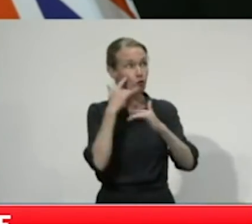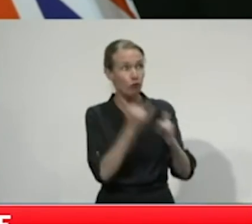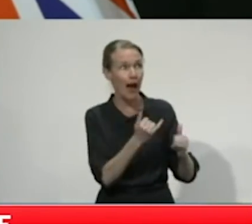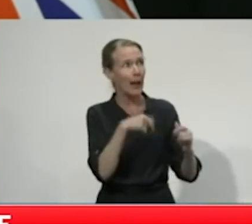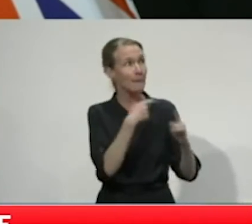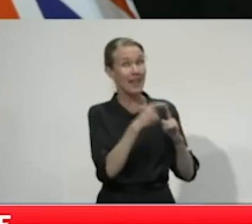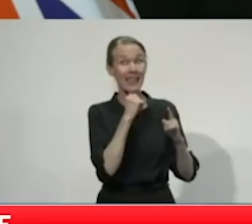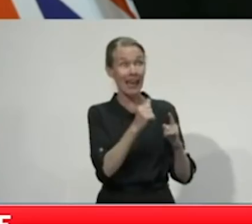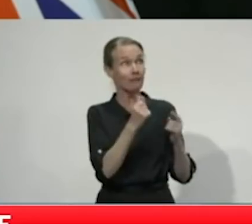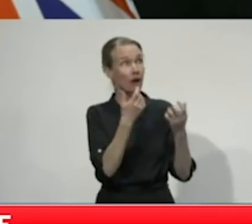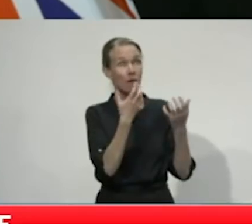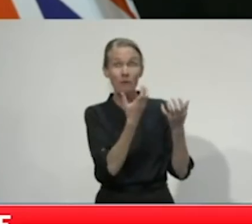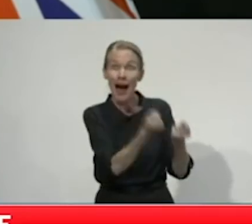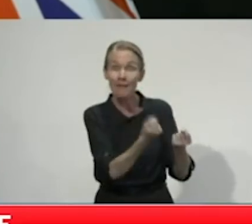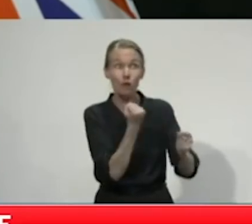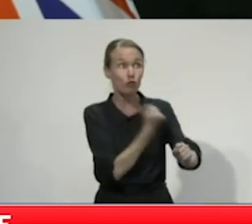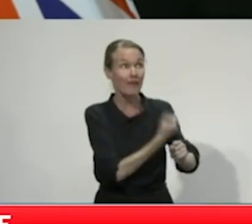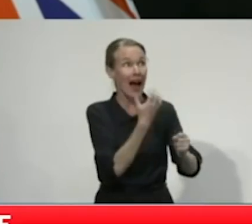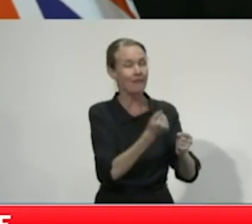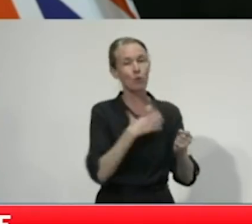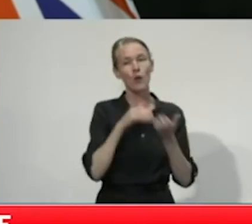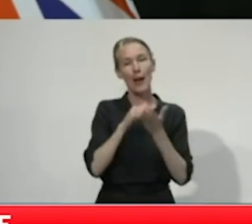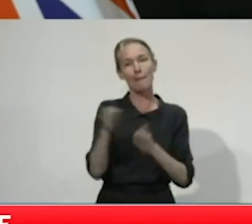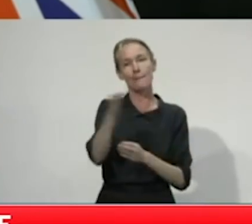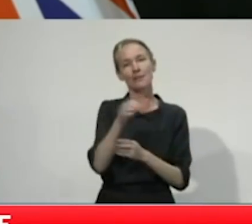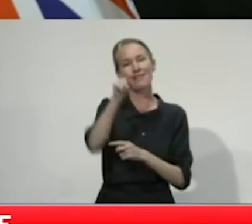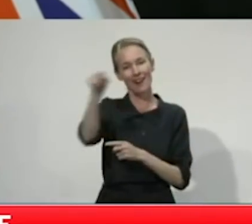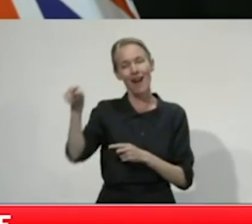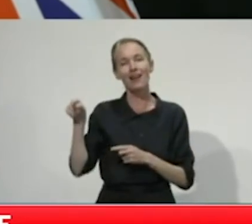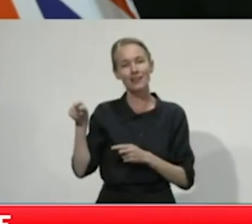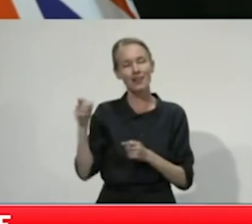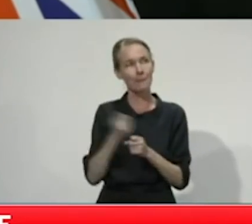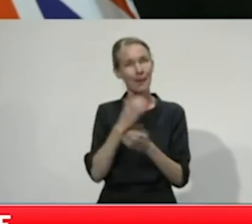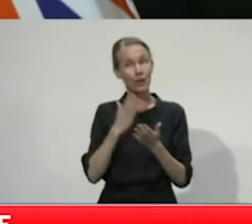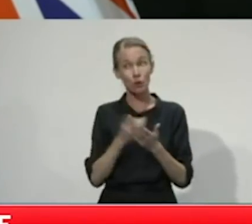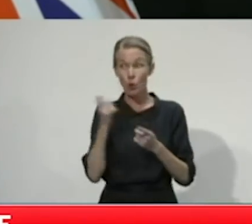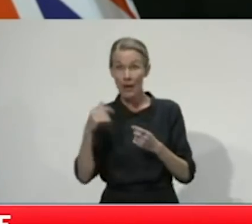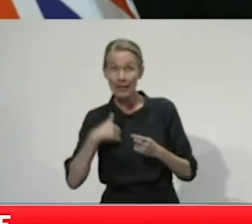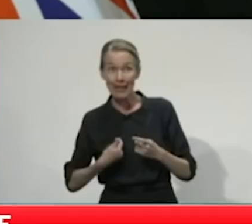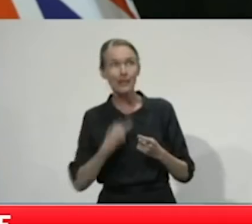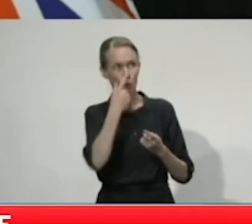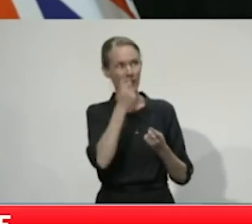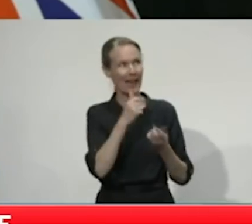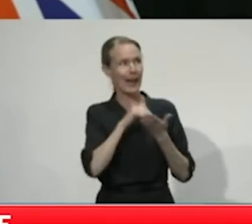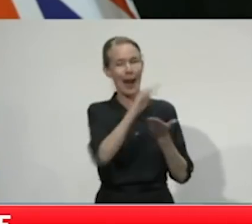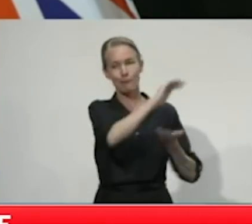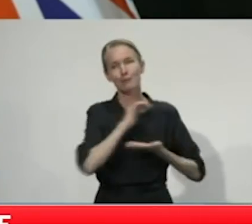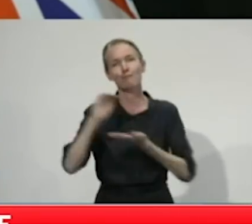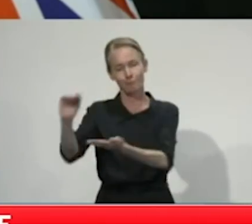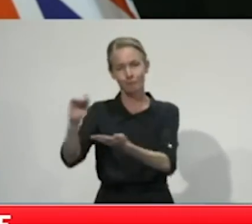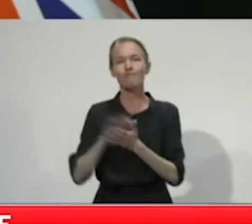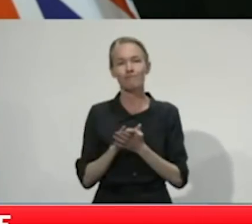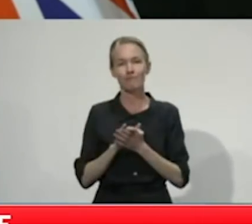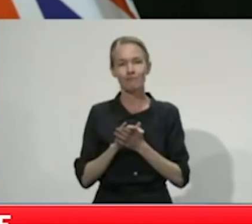countries, Pacific Island countries and territories, to ensure that they have ready access to vaccine should one be developed, and of course that